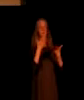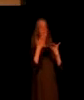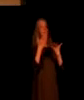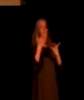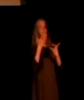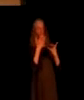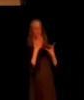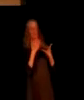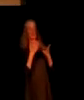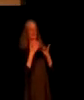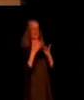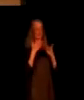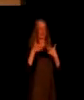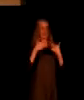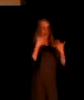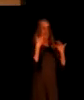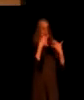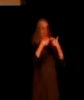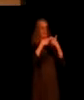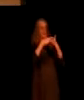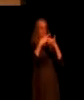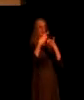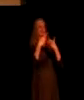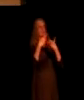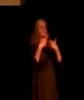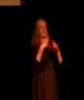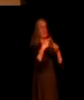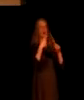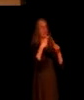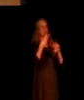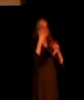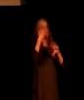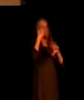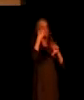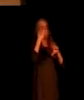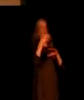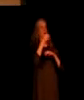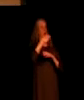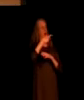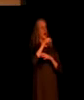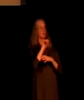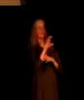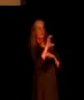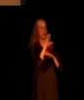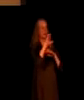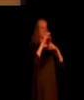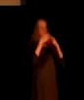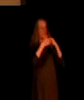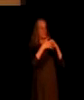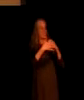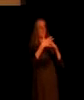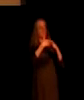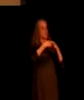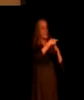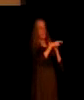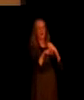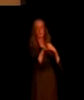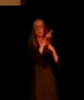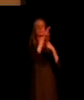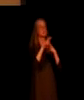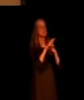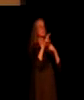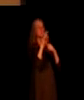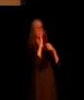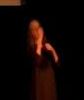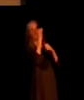bring the reflectance in through the front end optics, and then it bounces around in mirrors and goes